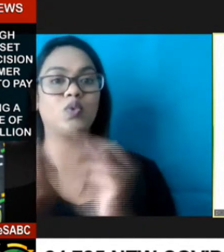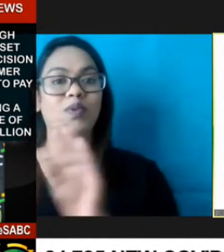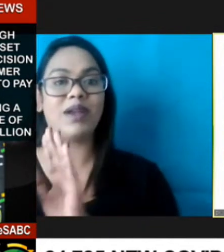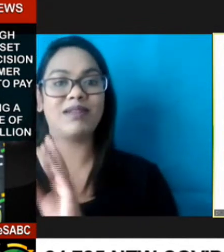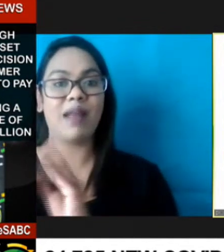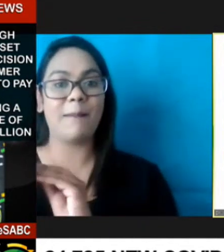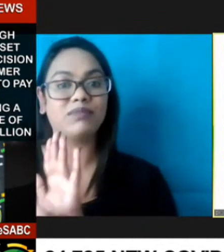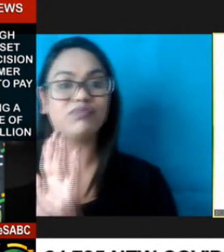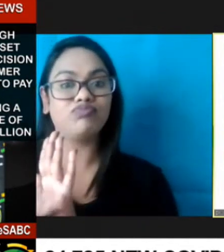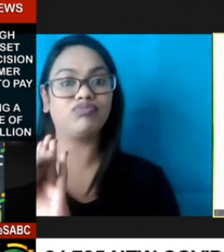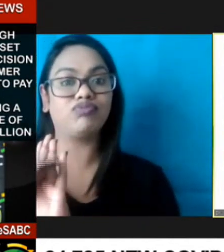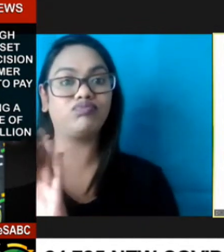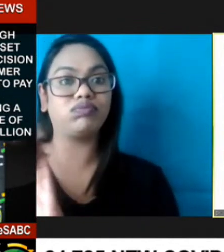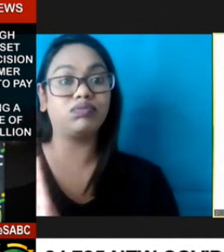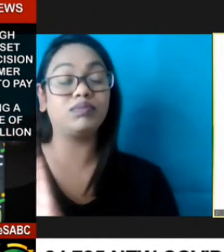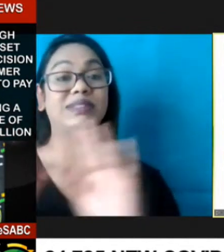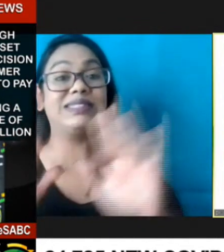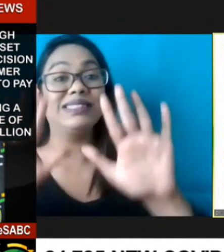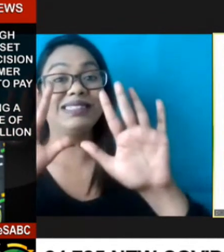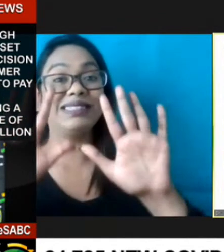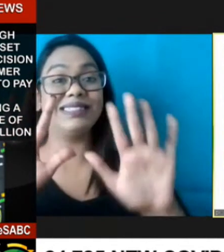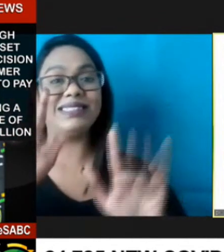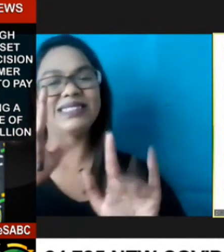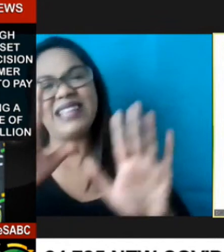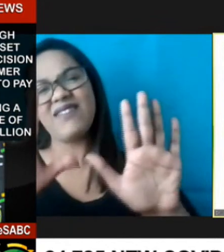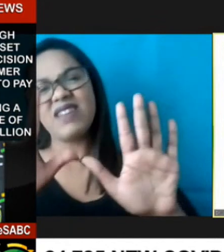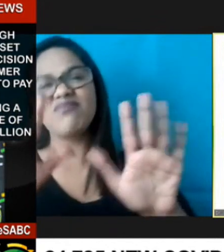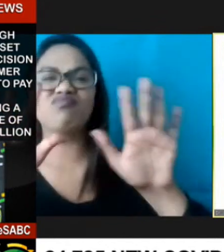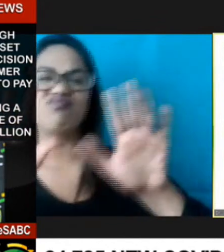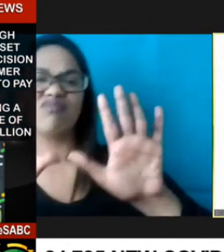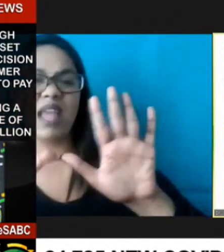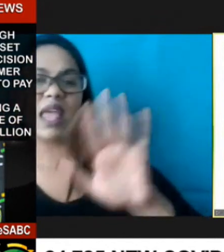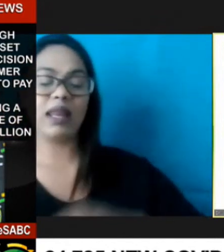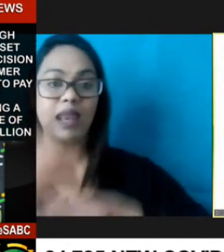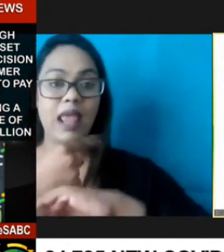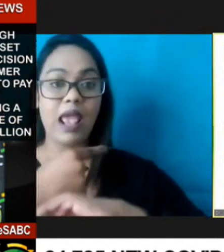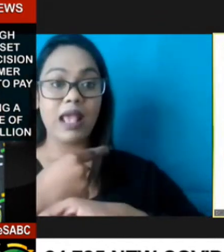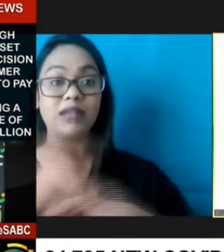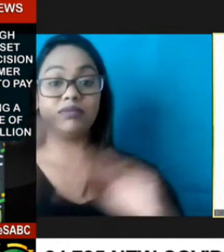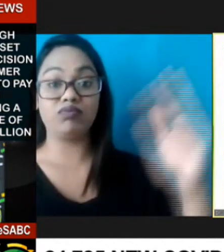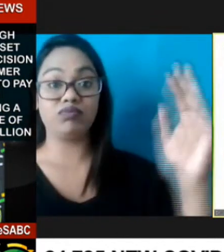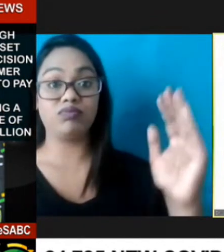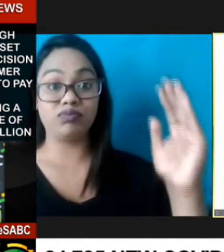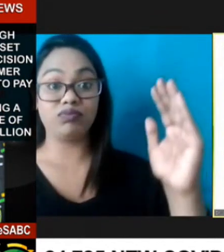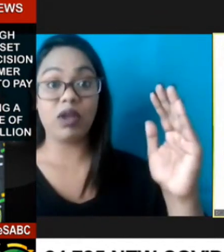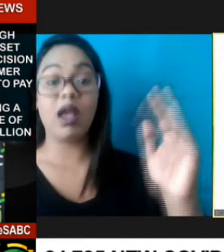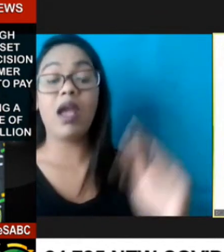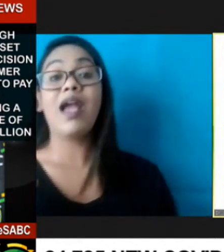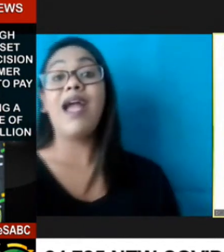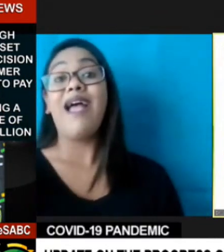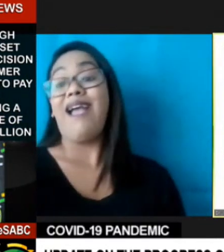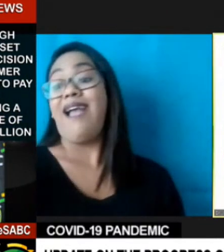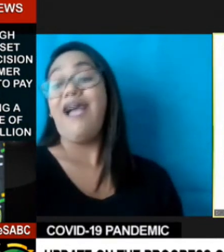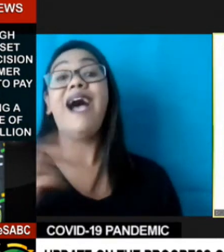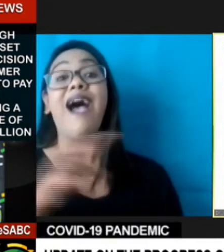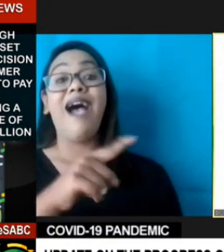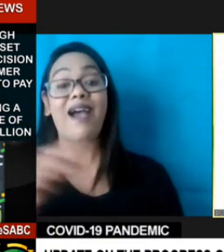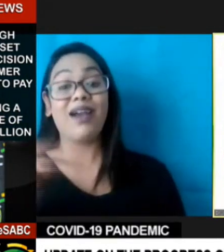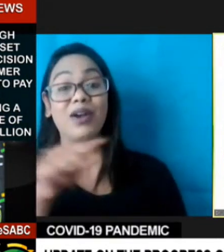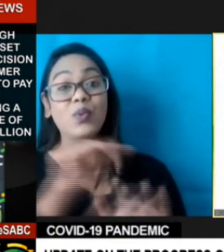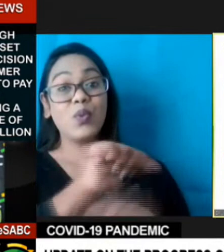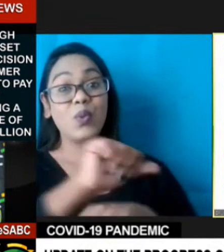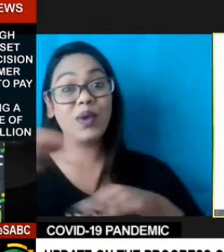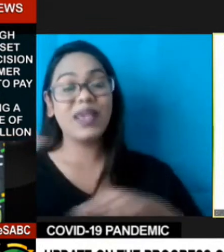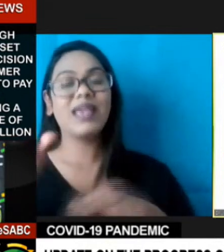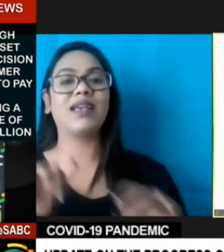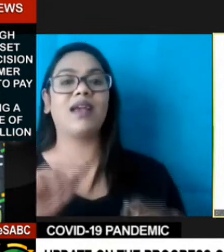around 7 to 10 days ago, where Gauteng was accounting for 70 to 80% of the new infections. The